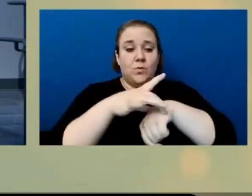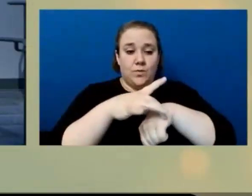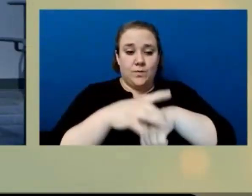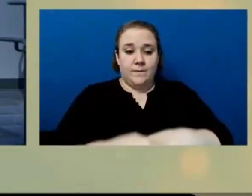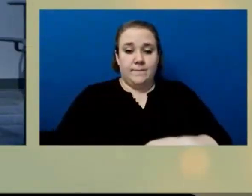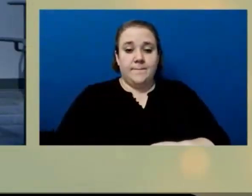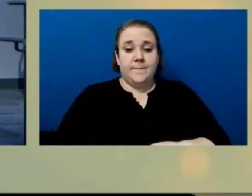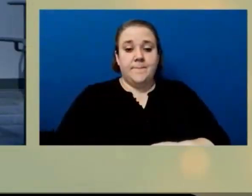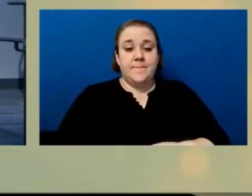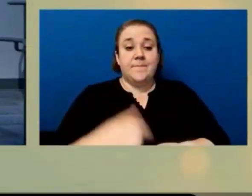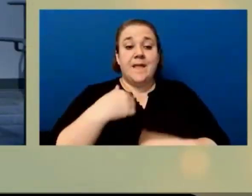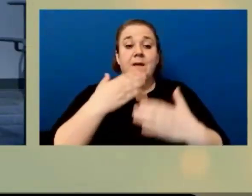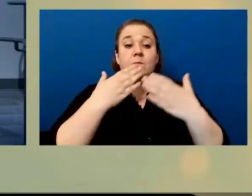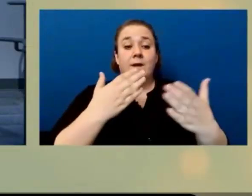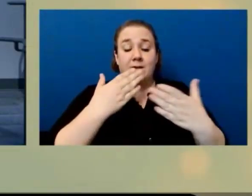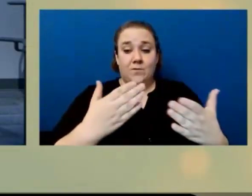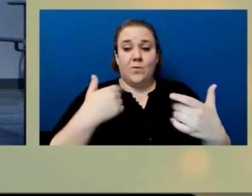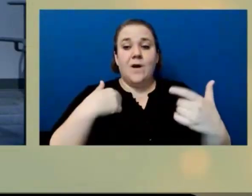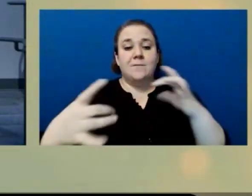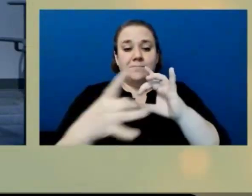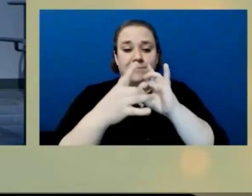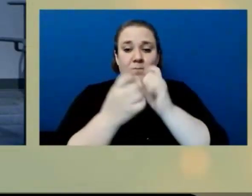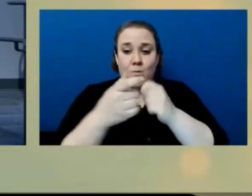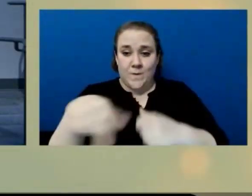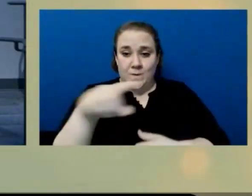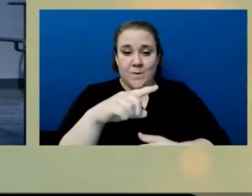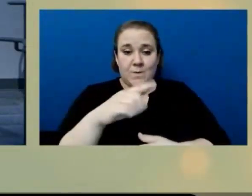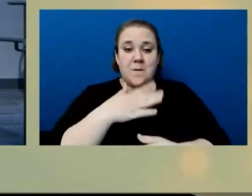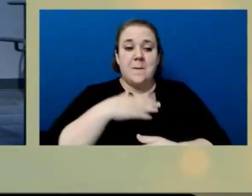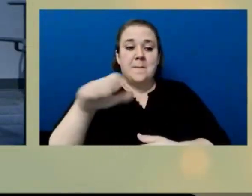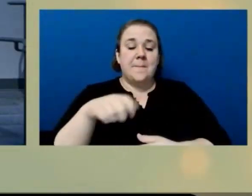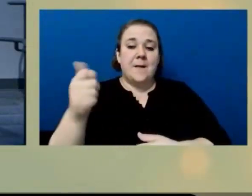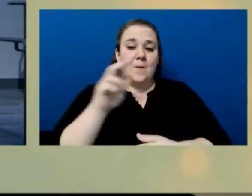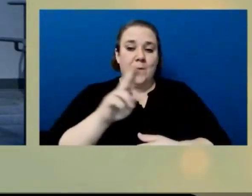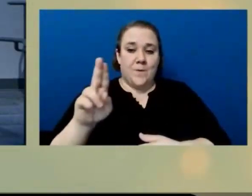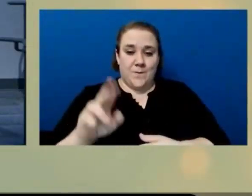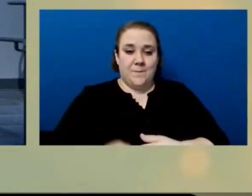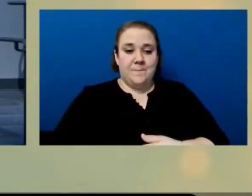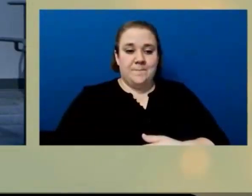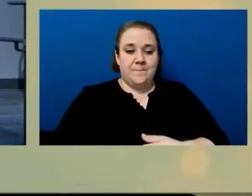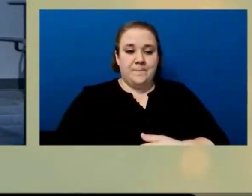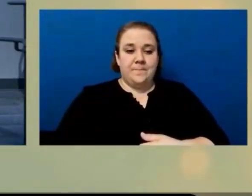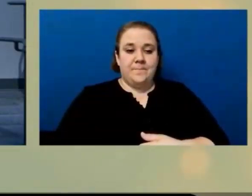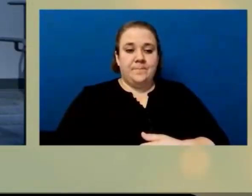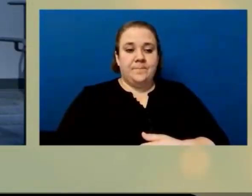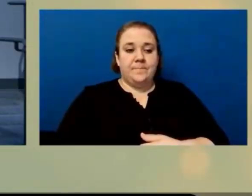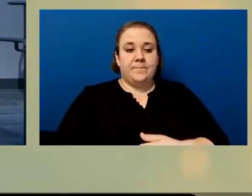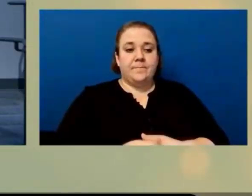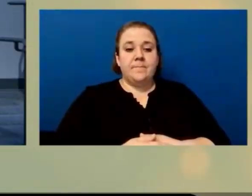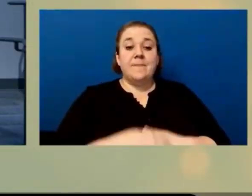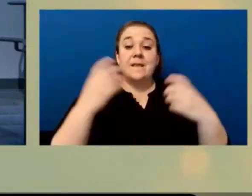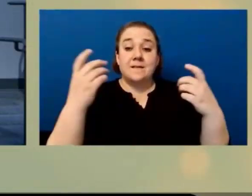and force on this earth, and I am grateful to be tangled up with you, my fellow Unitarian